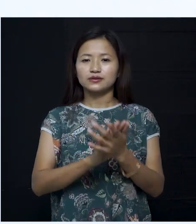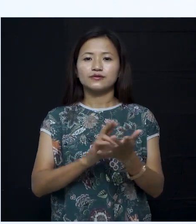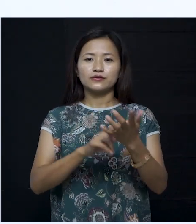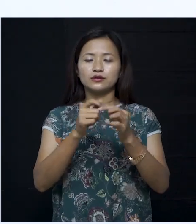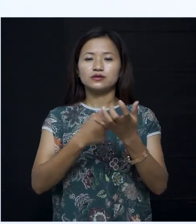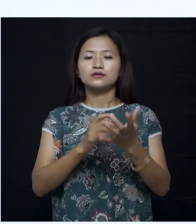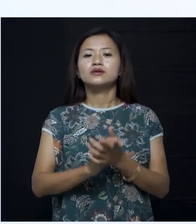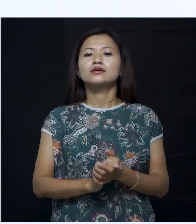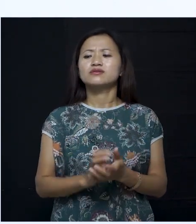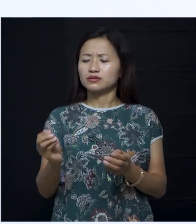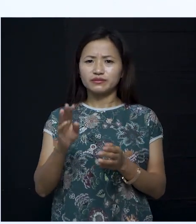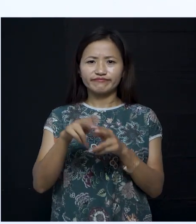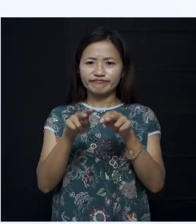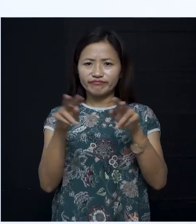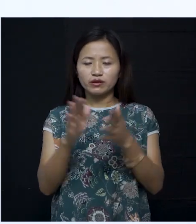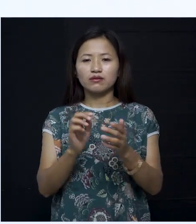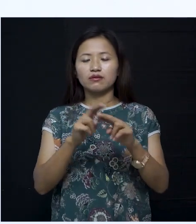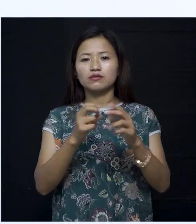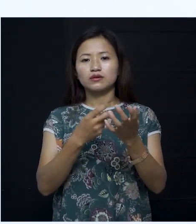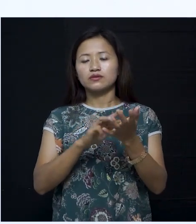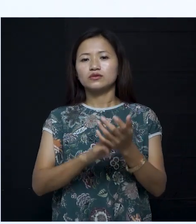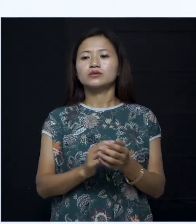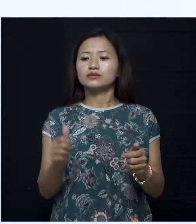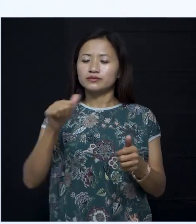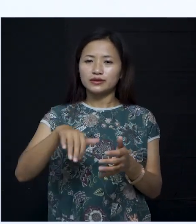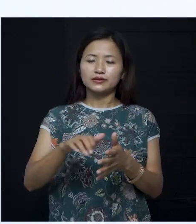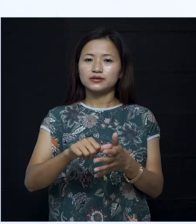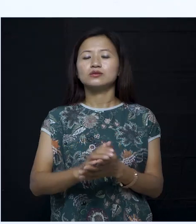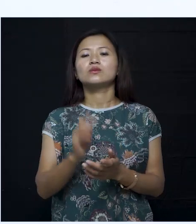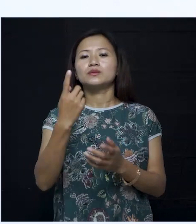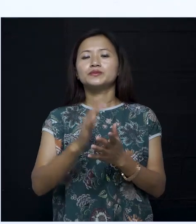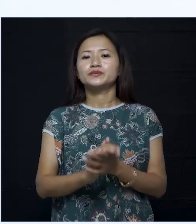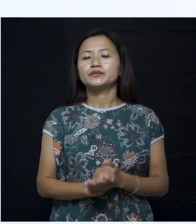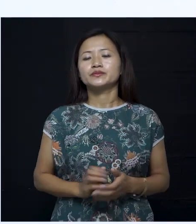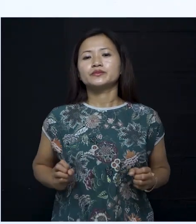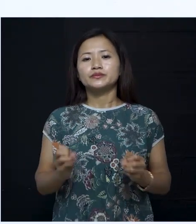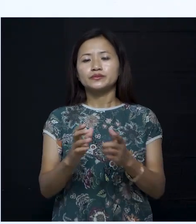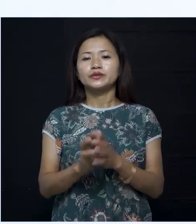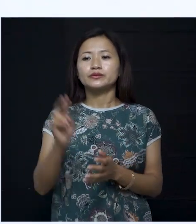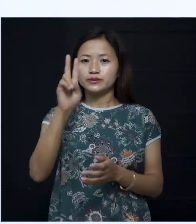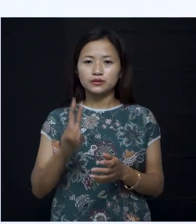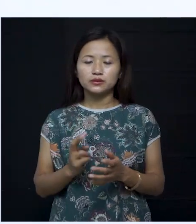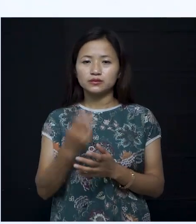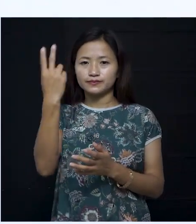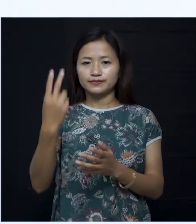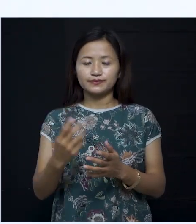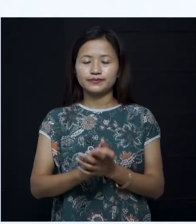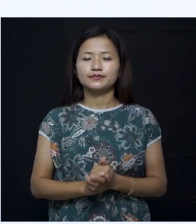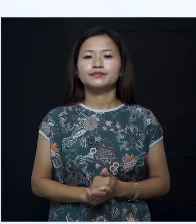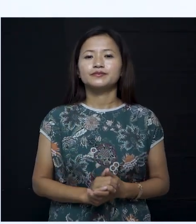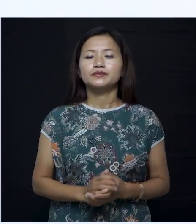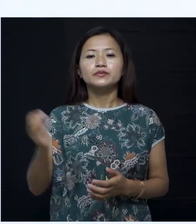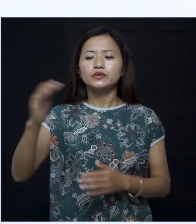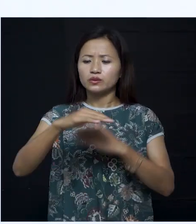other forms of determiners again. Okay, let's start with articles. What are articles? We